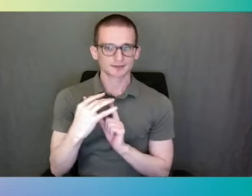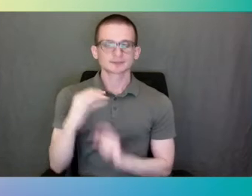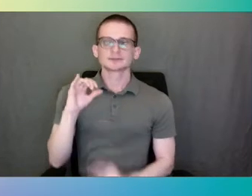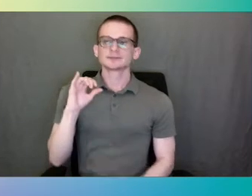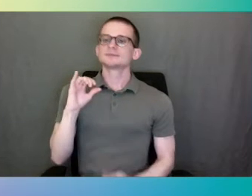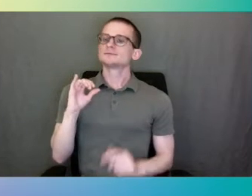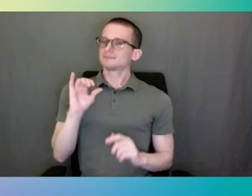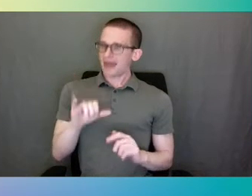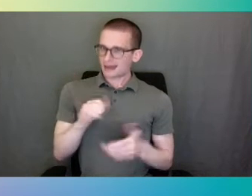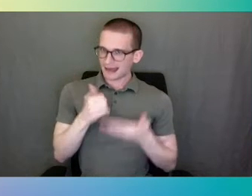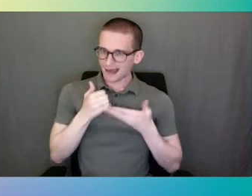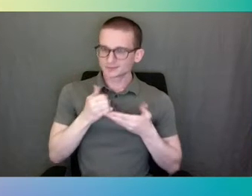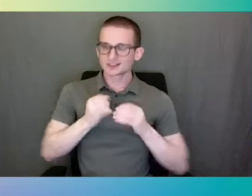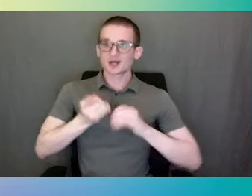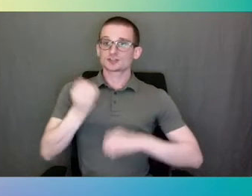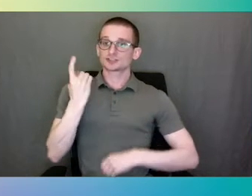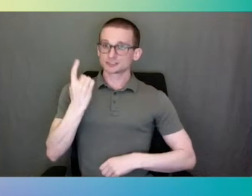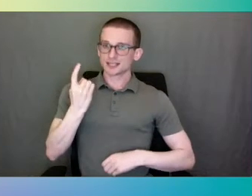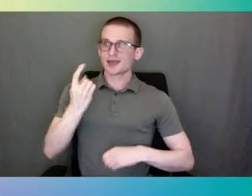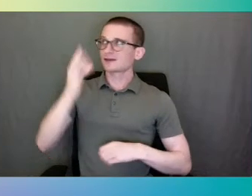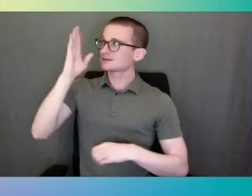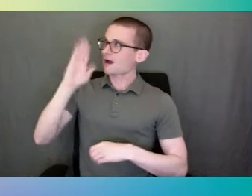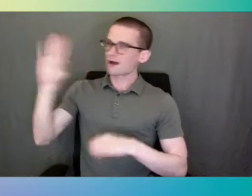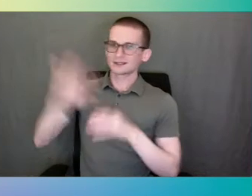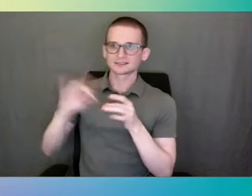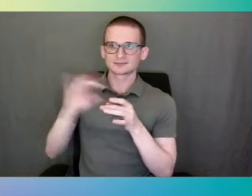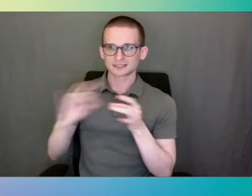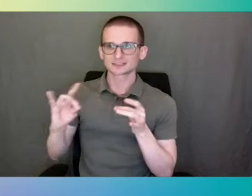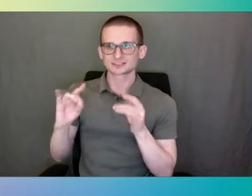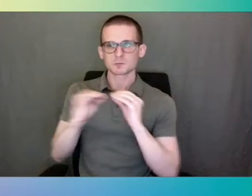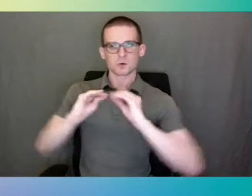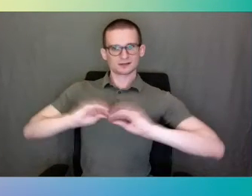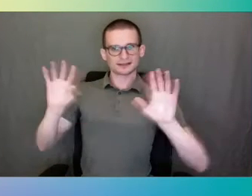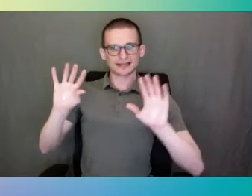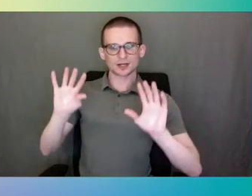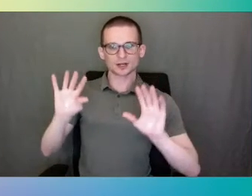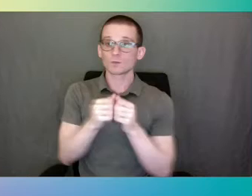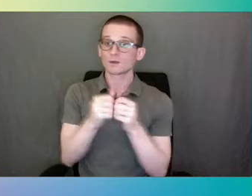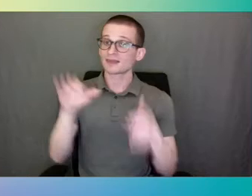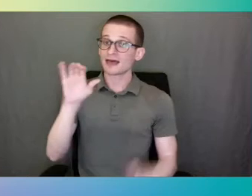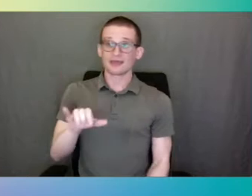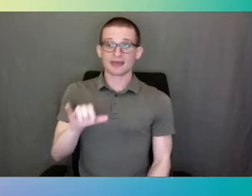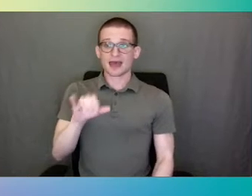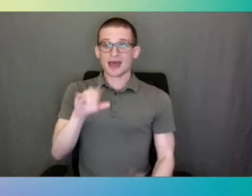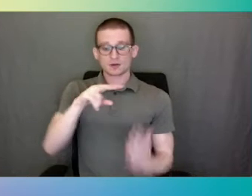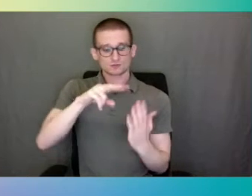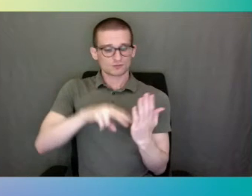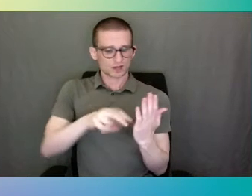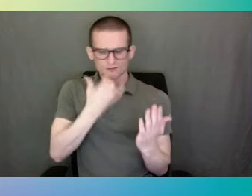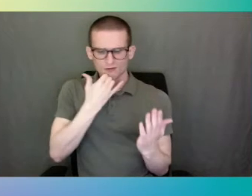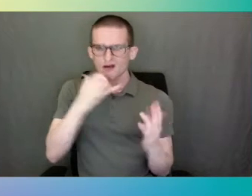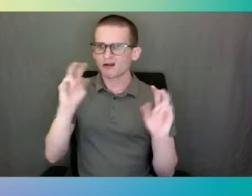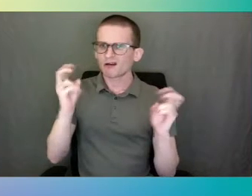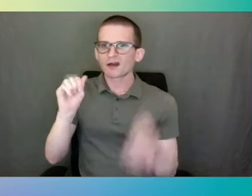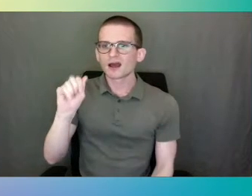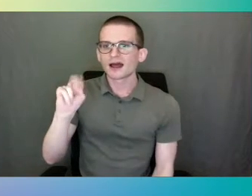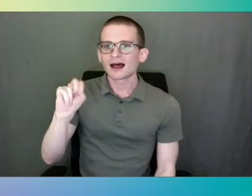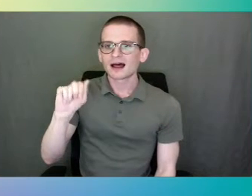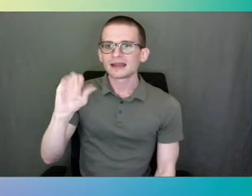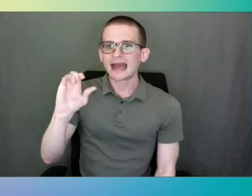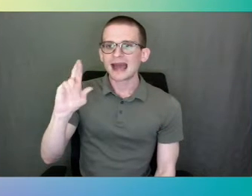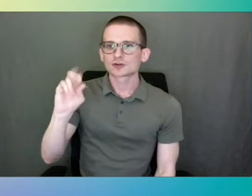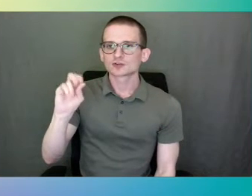us. Without this, we could be guilty of an anachronistic reading. Let's talk about that word for a minute.